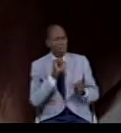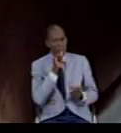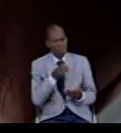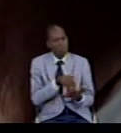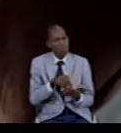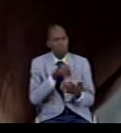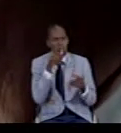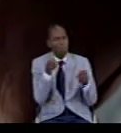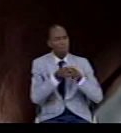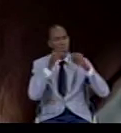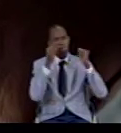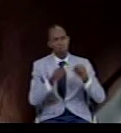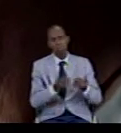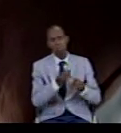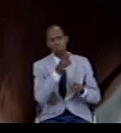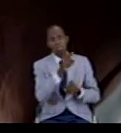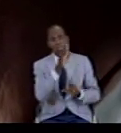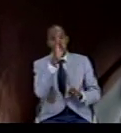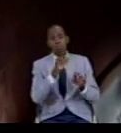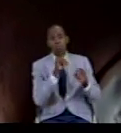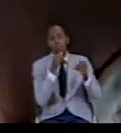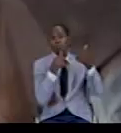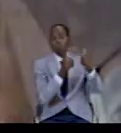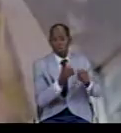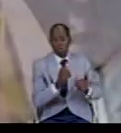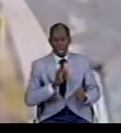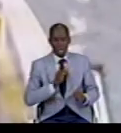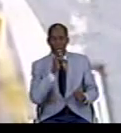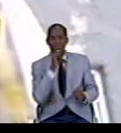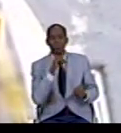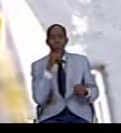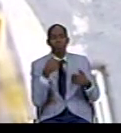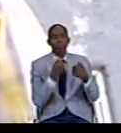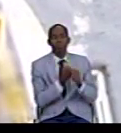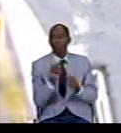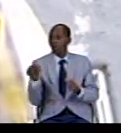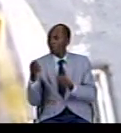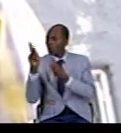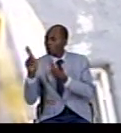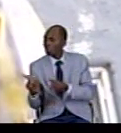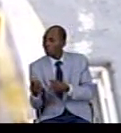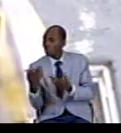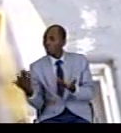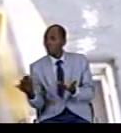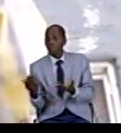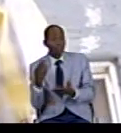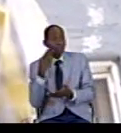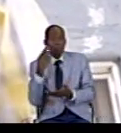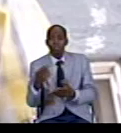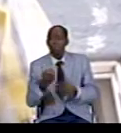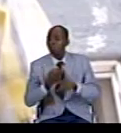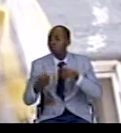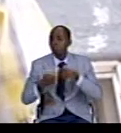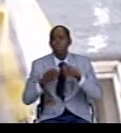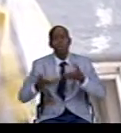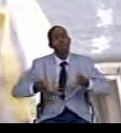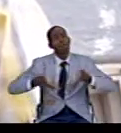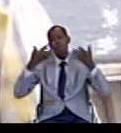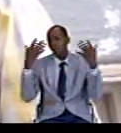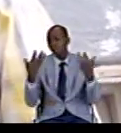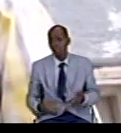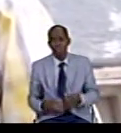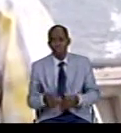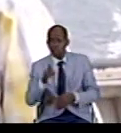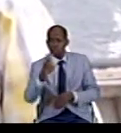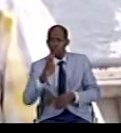not as strong as you. If you are not following, I'm not following. Another person said, Well, the persecution is so much. Naturally, you are